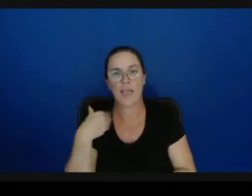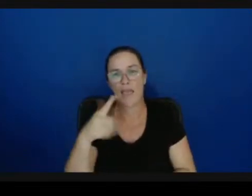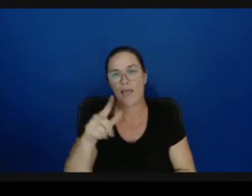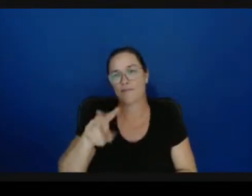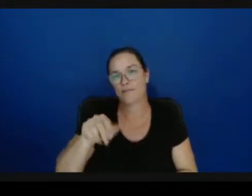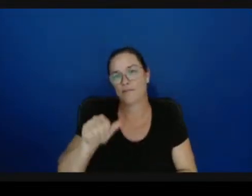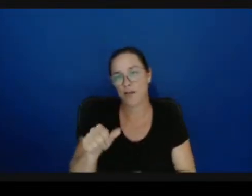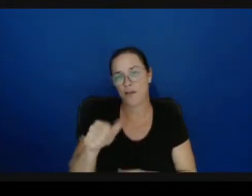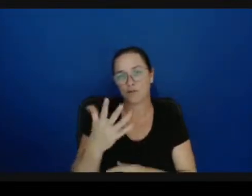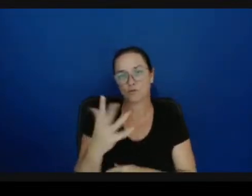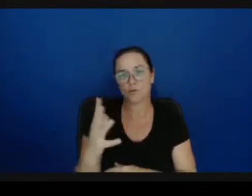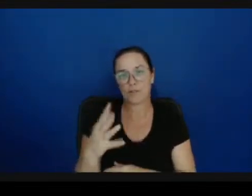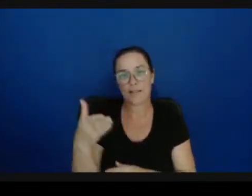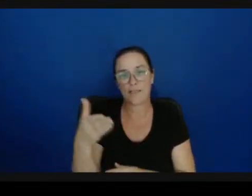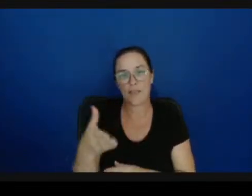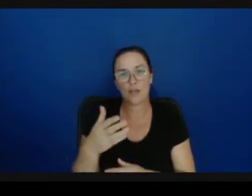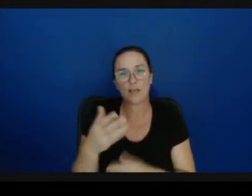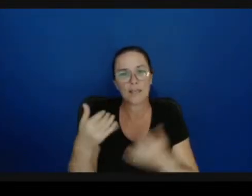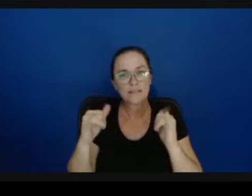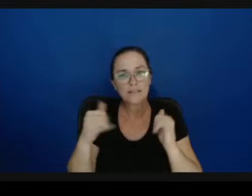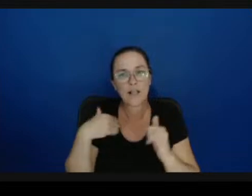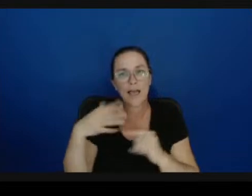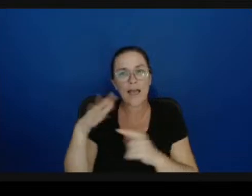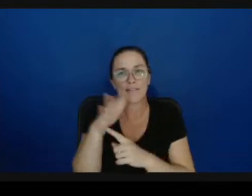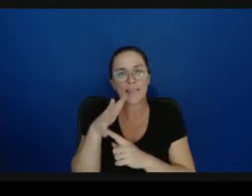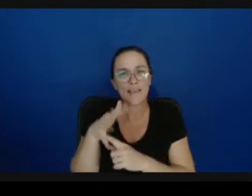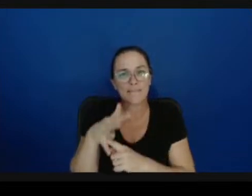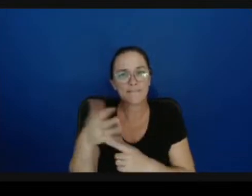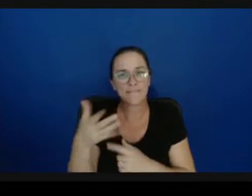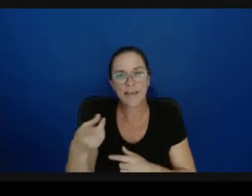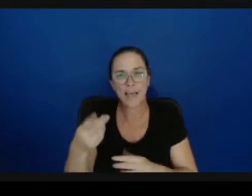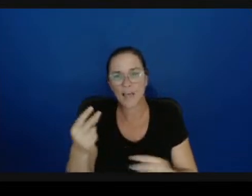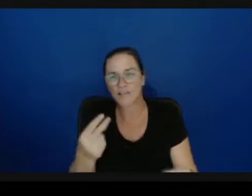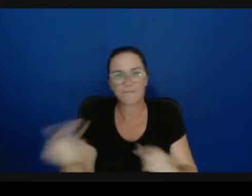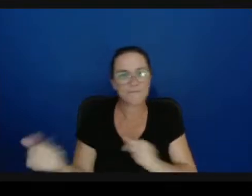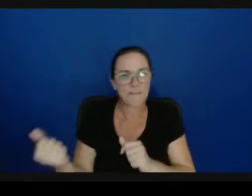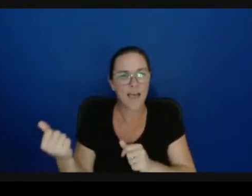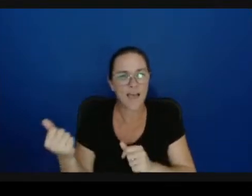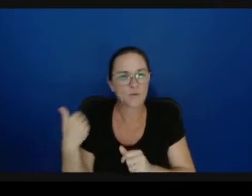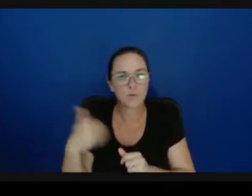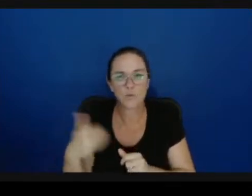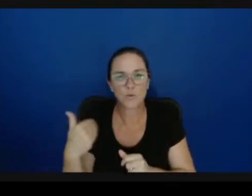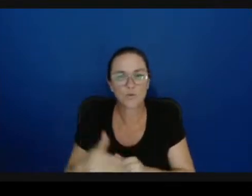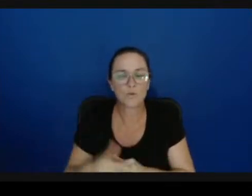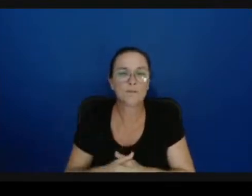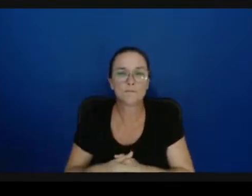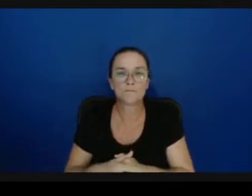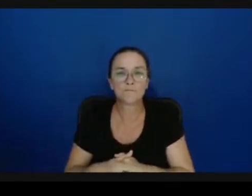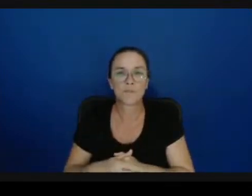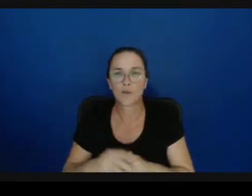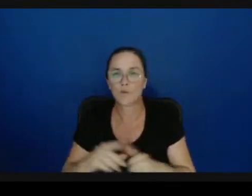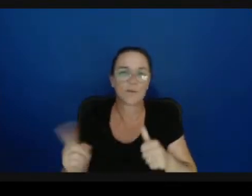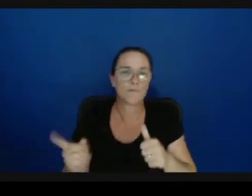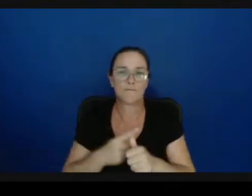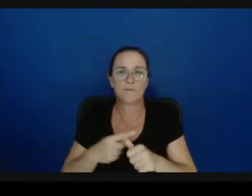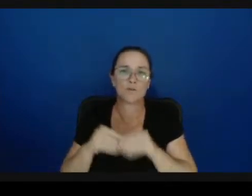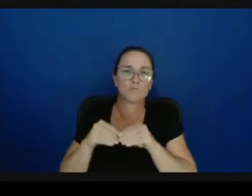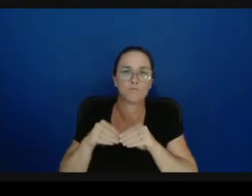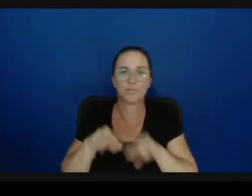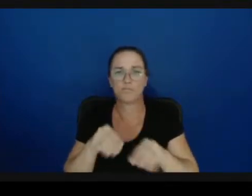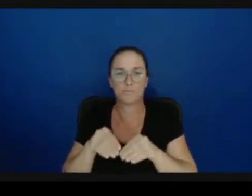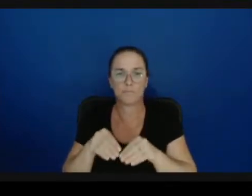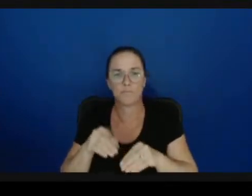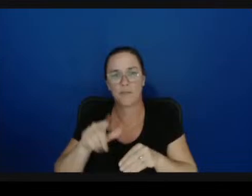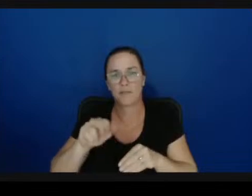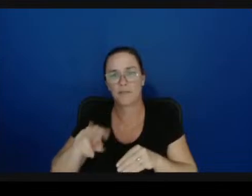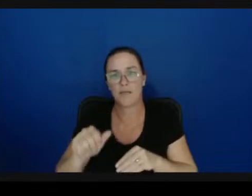still standing trees with leaves on them, showing how fast this flow came out here, right? That was a first burst of lava kind of